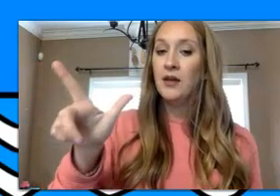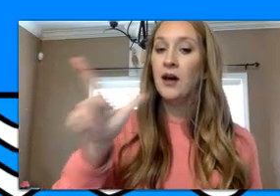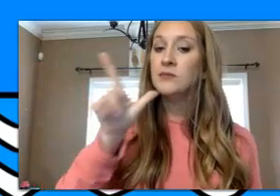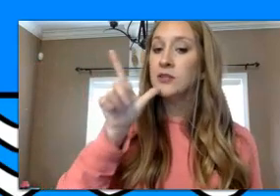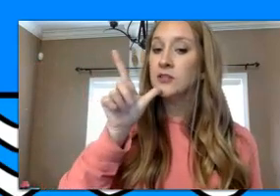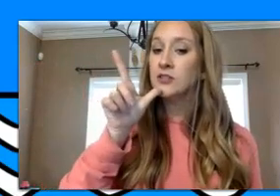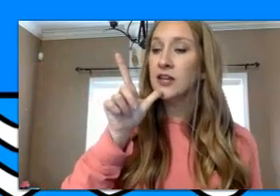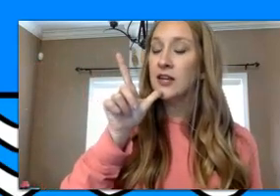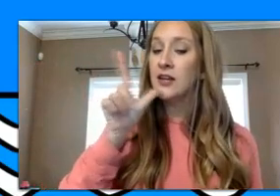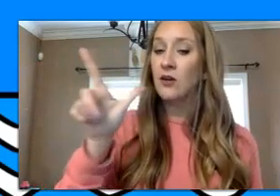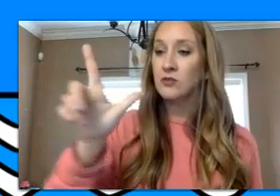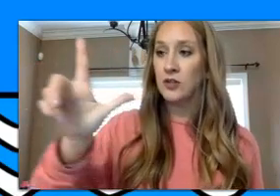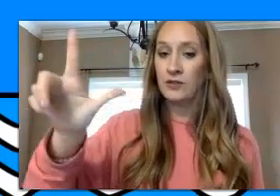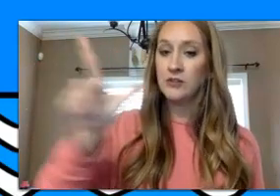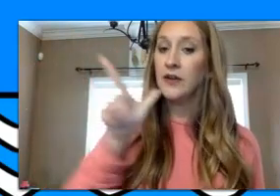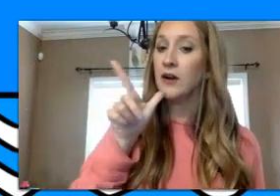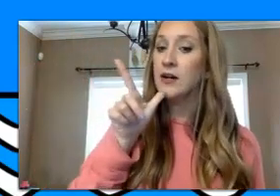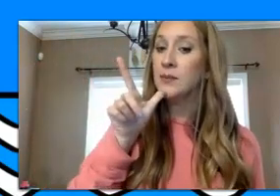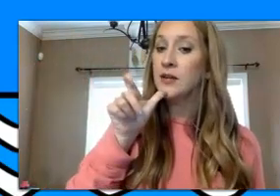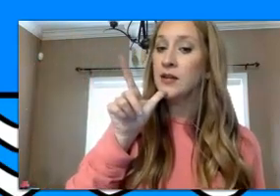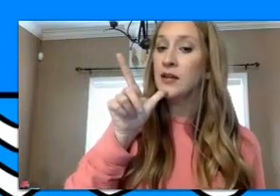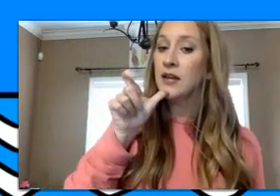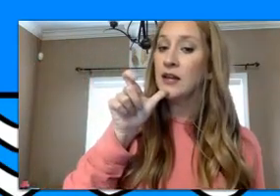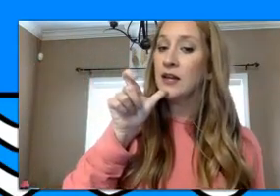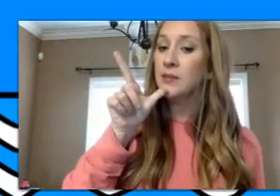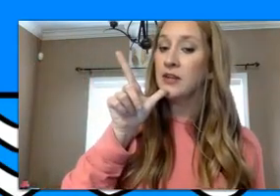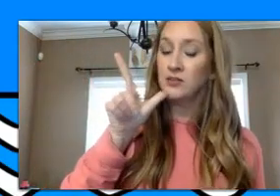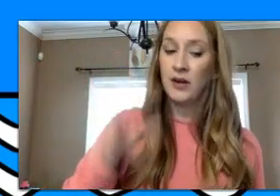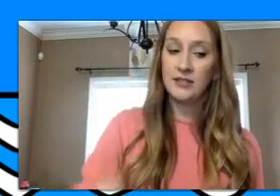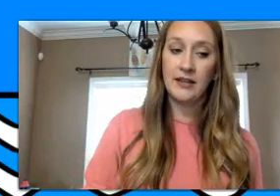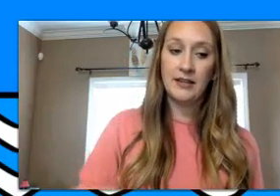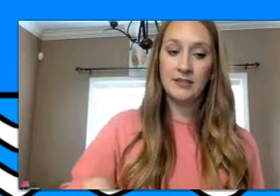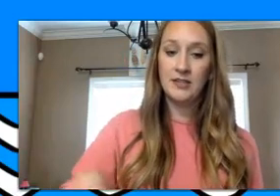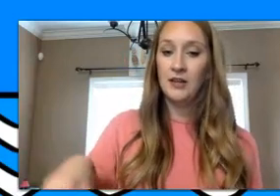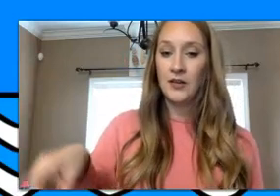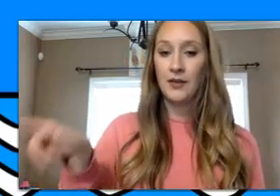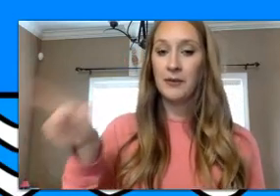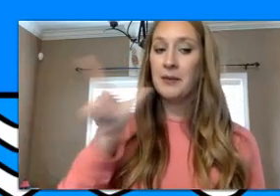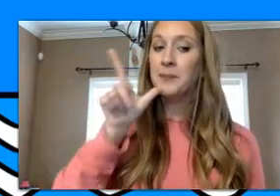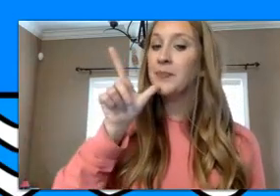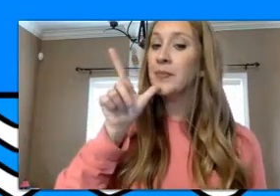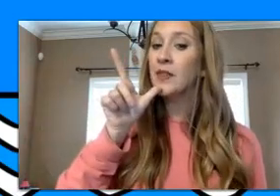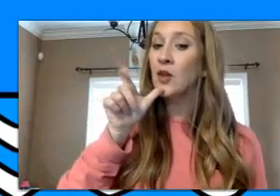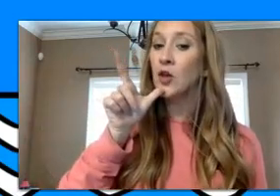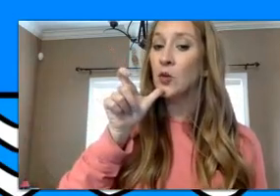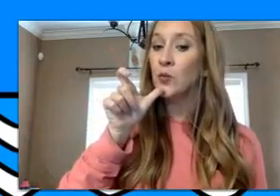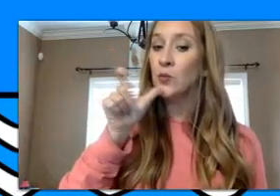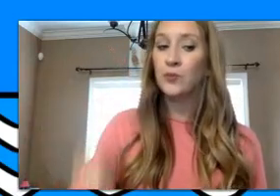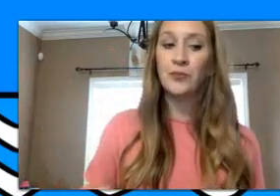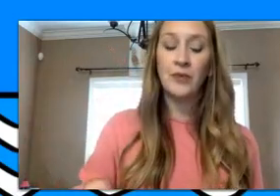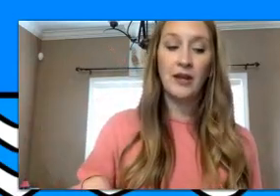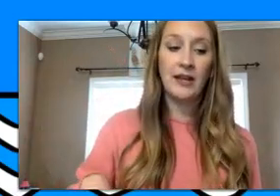thumb up to your chin and hold your first finger up and bend it twice like this. Do that with me,